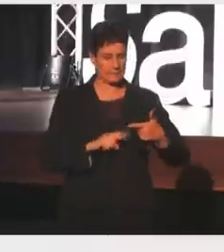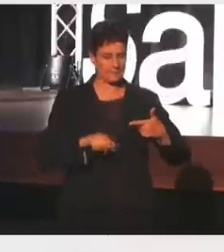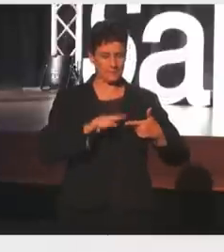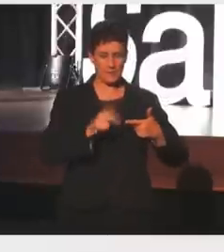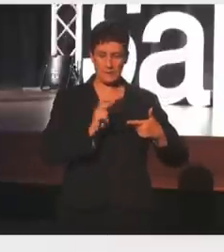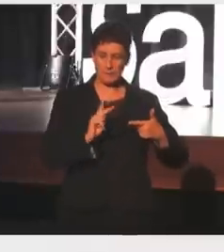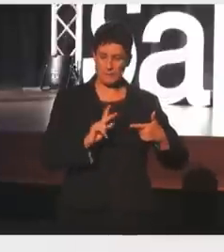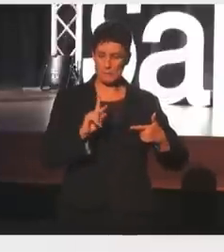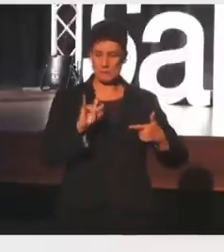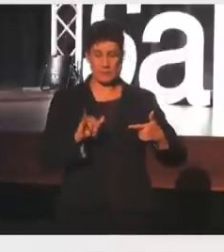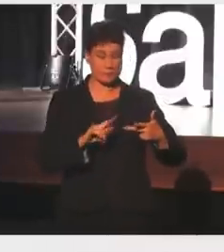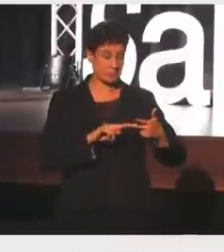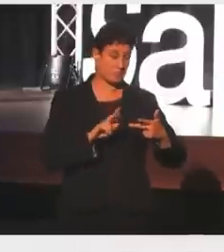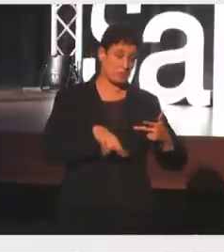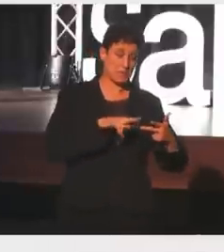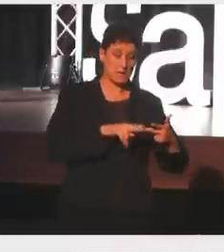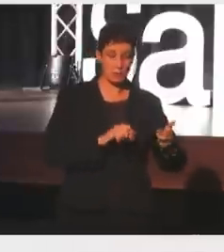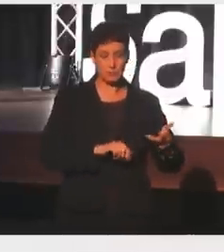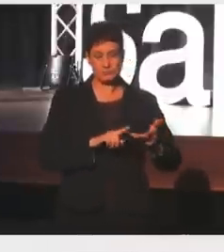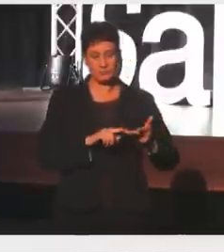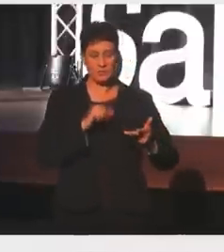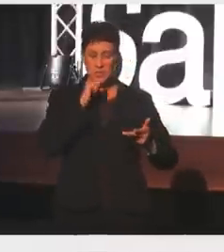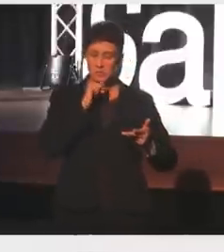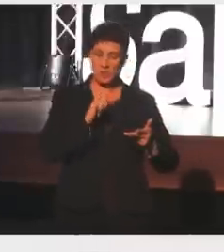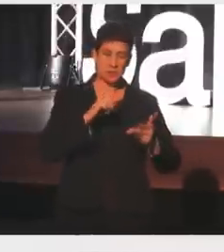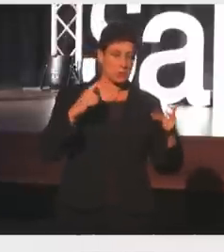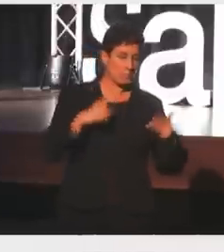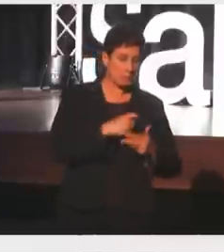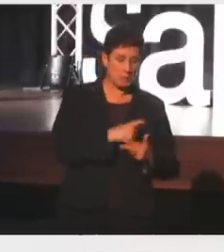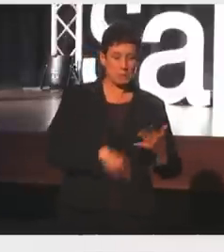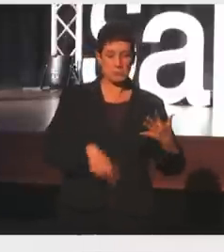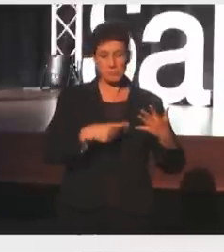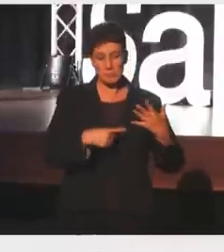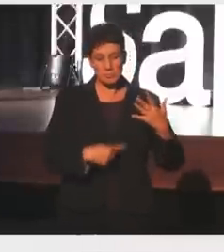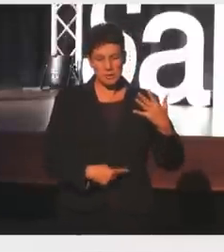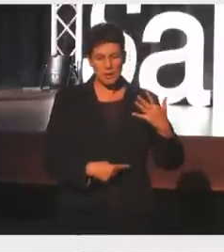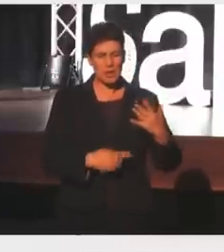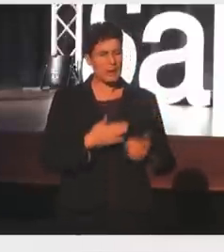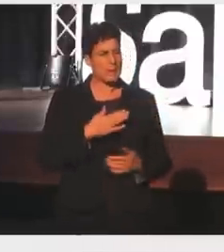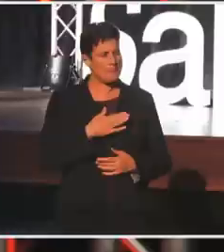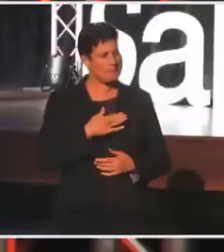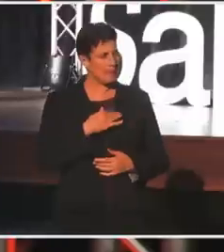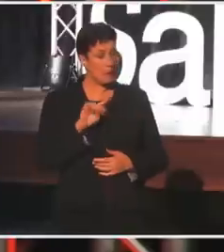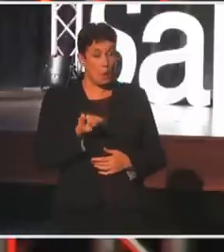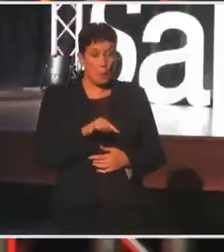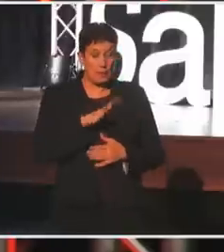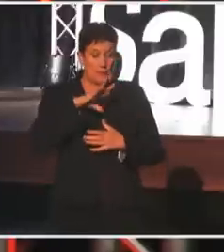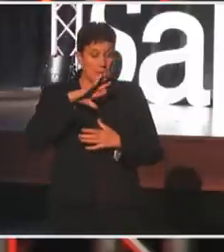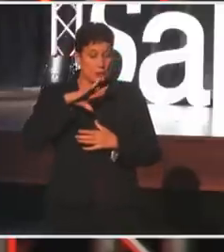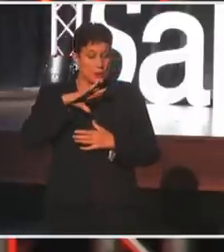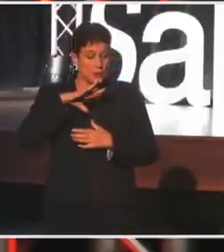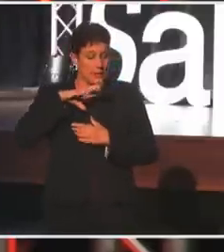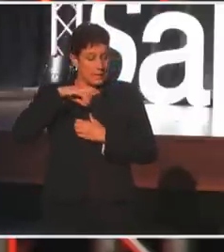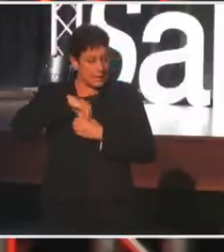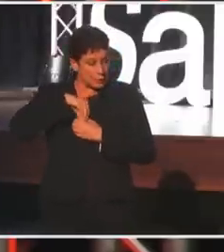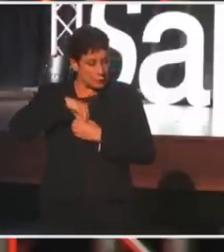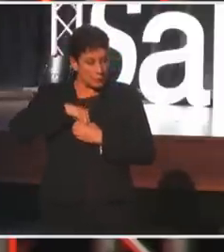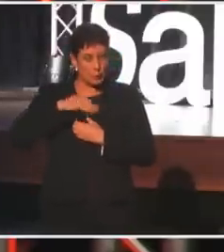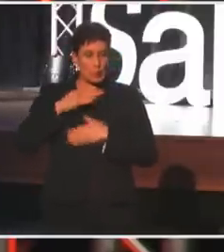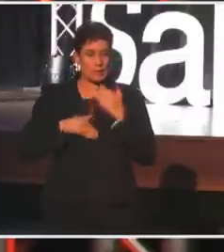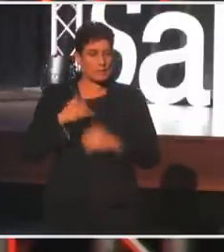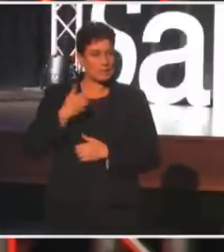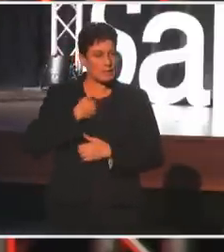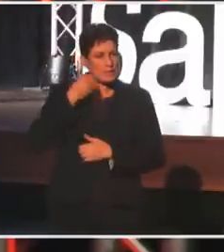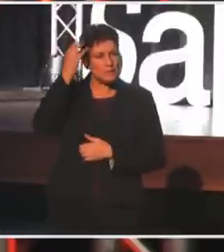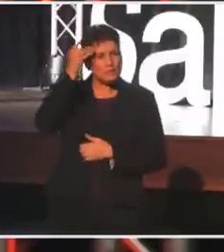all natural, uncomplicated. My own internal process is a little different.